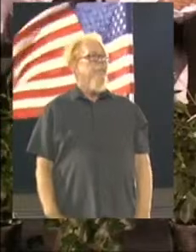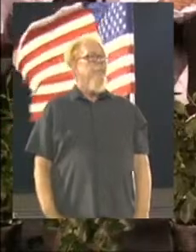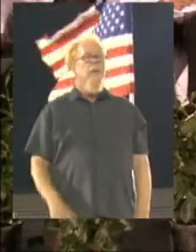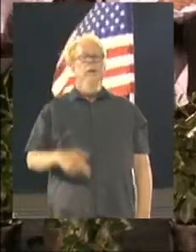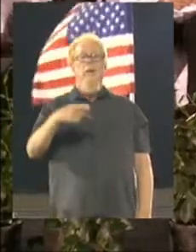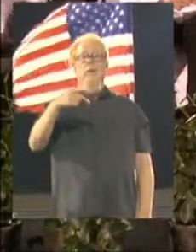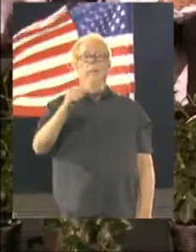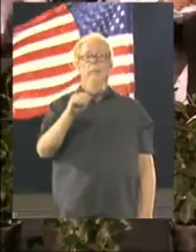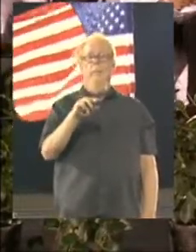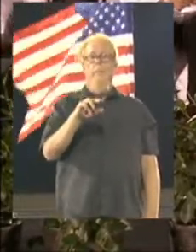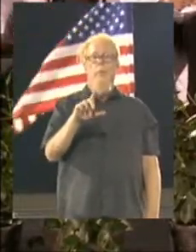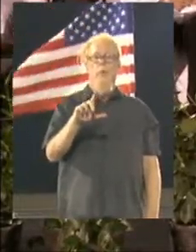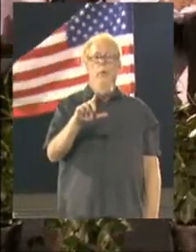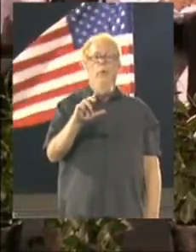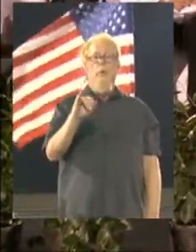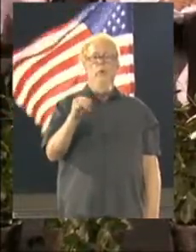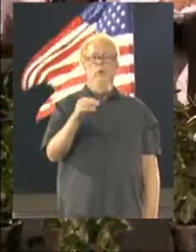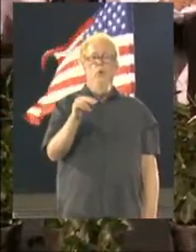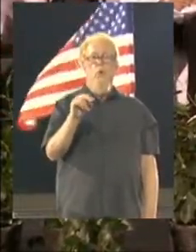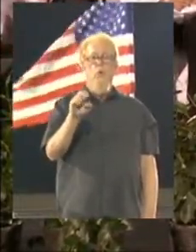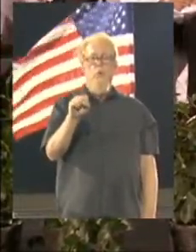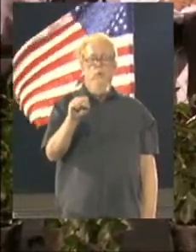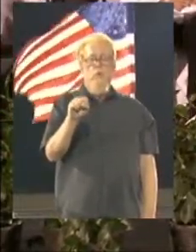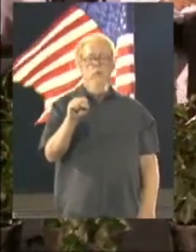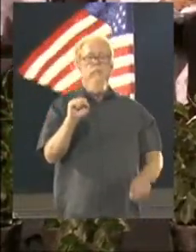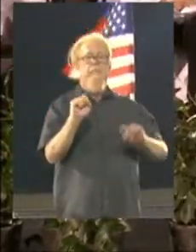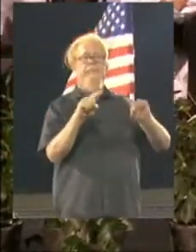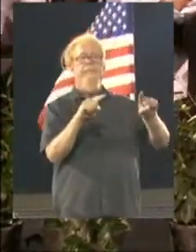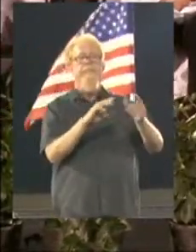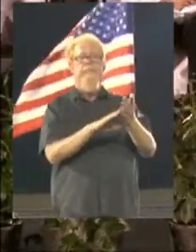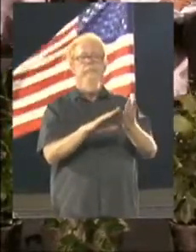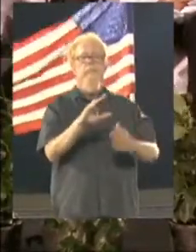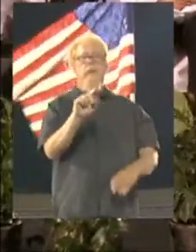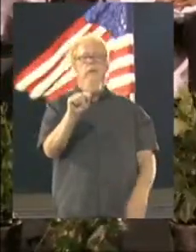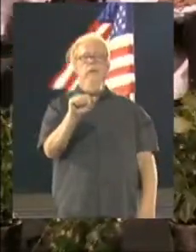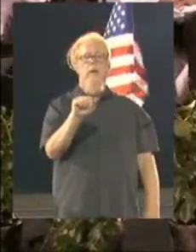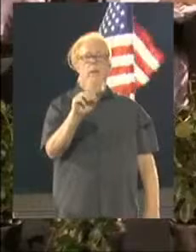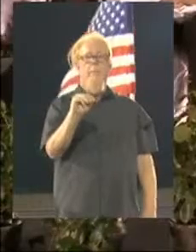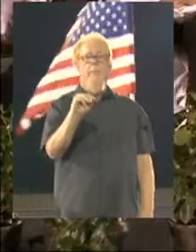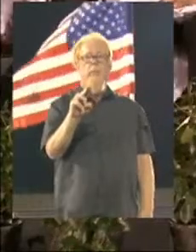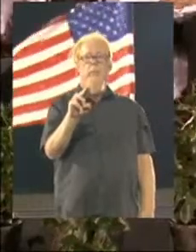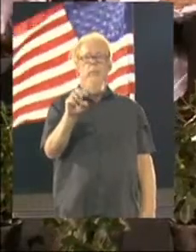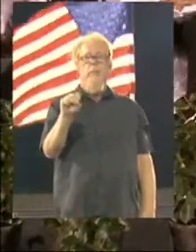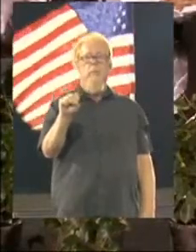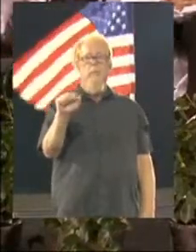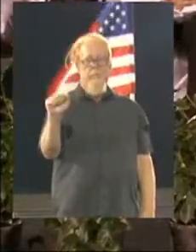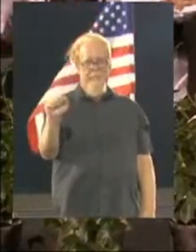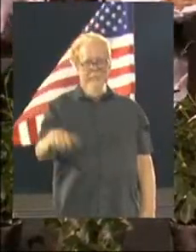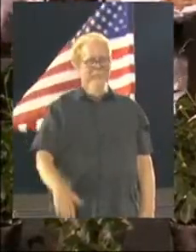Paul Anthony Jones will be attending Texas A&M University at San Antonio.